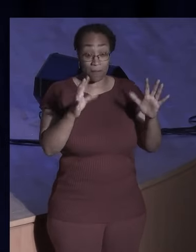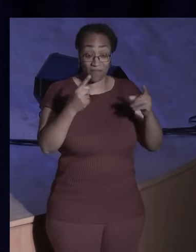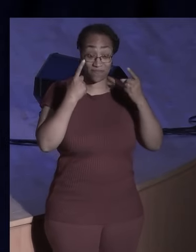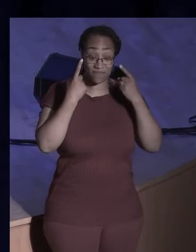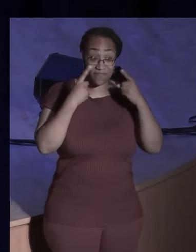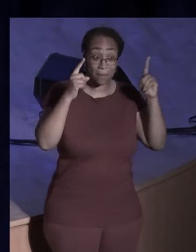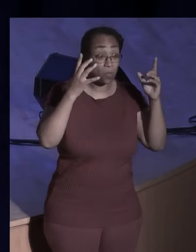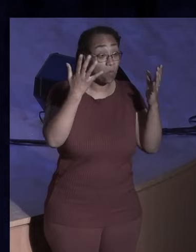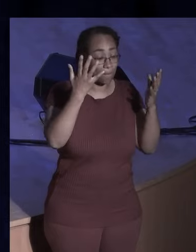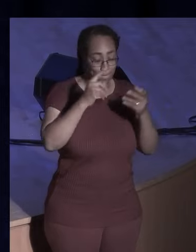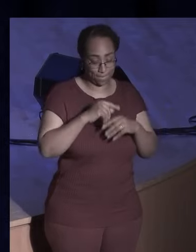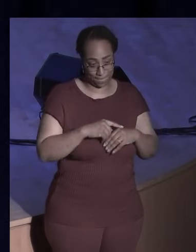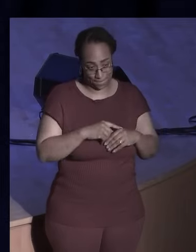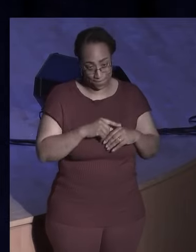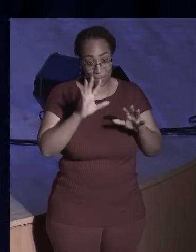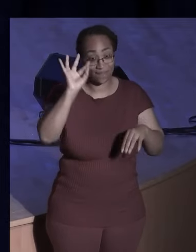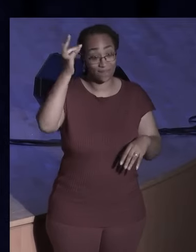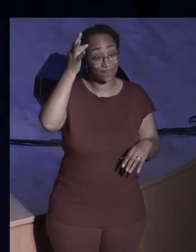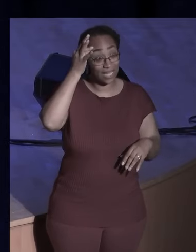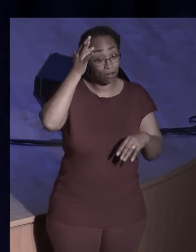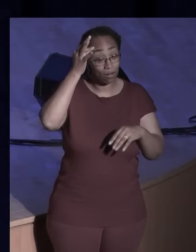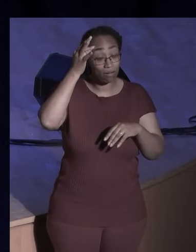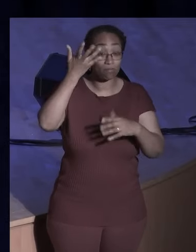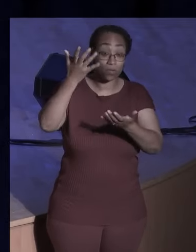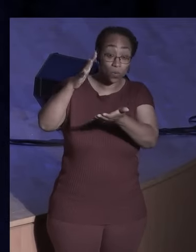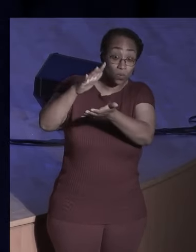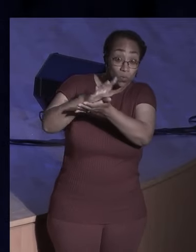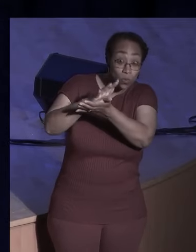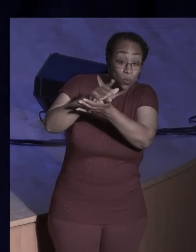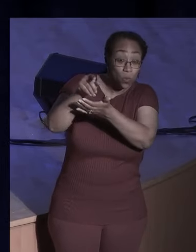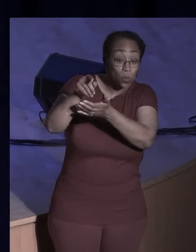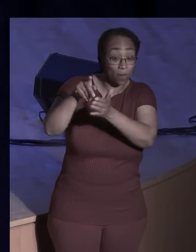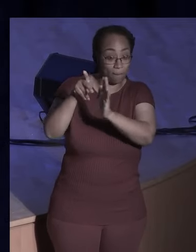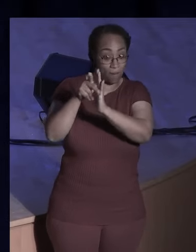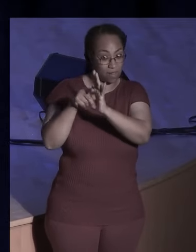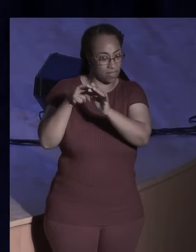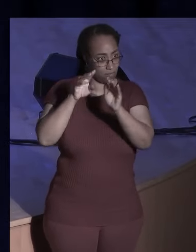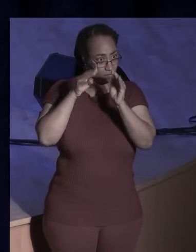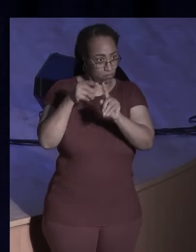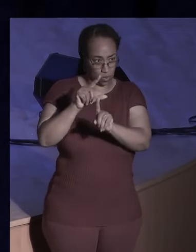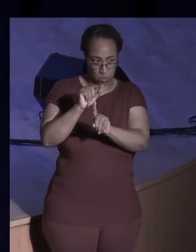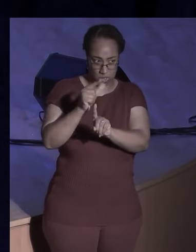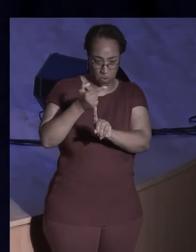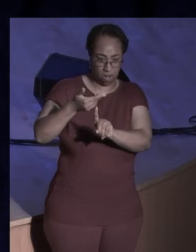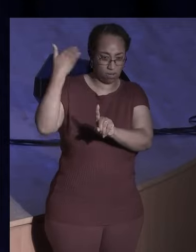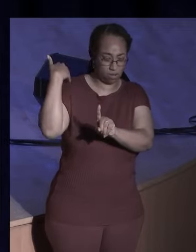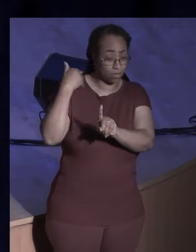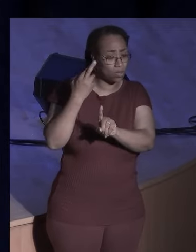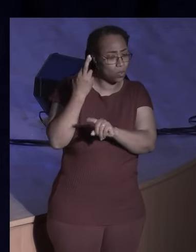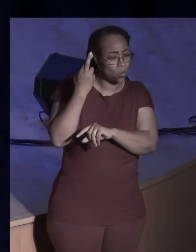didn't realize it would become a legacy issue for our department. Our goal was noble and mighty, to unravel